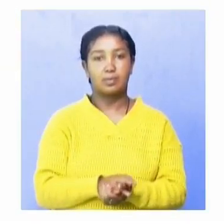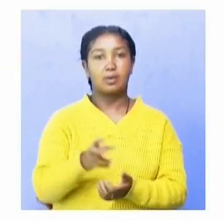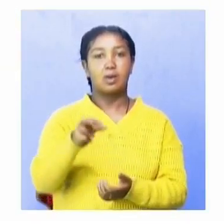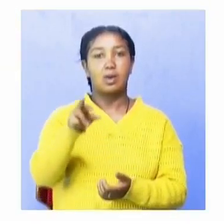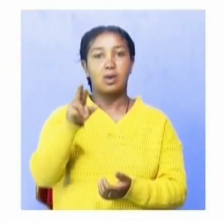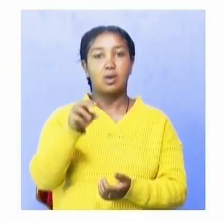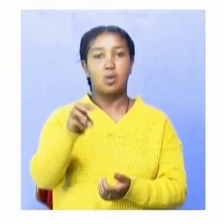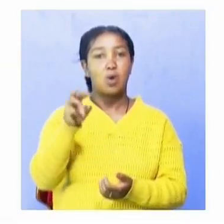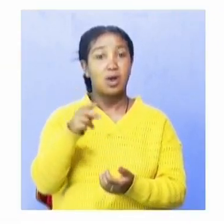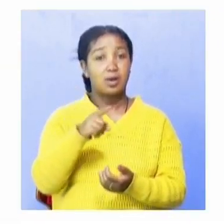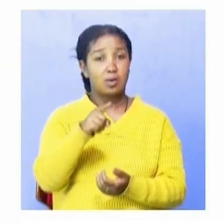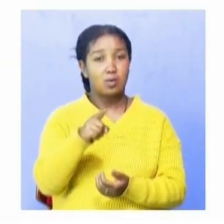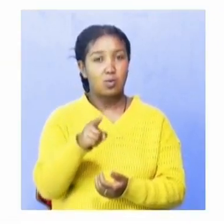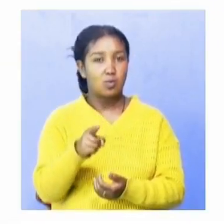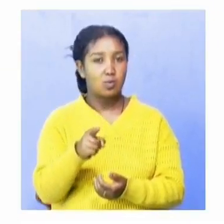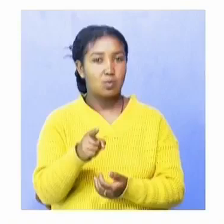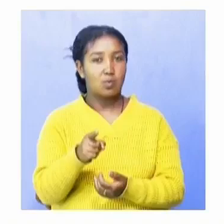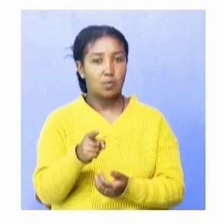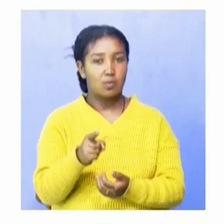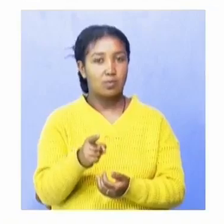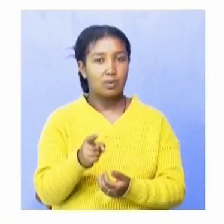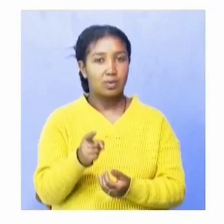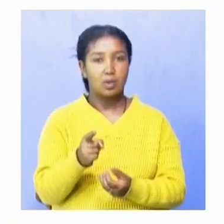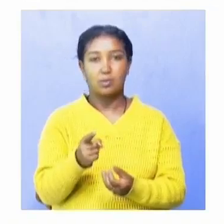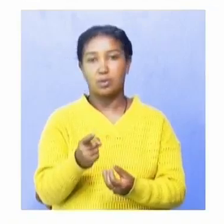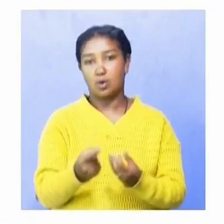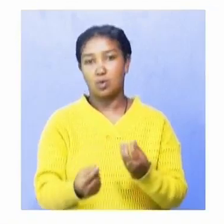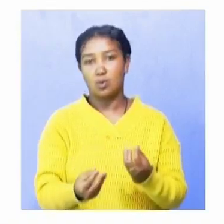you cooking